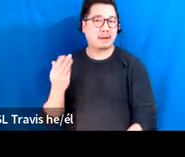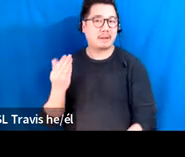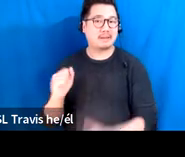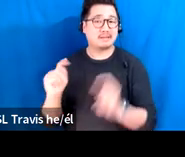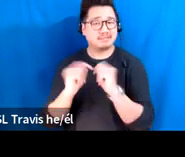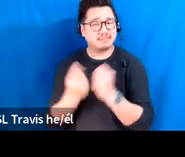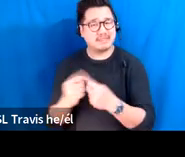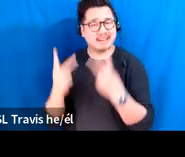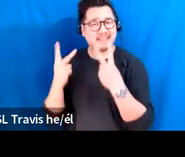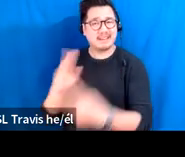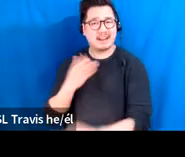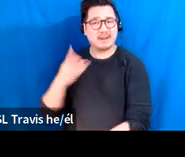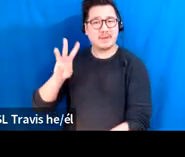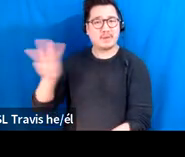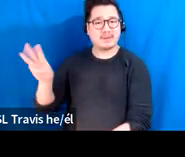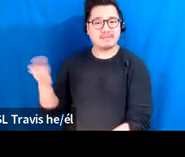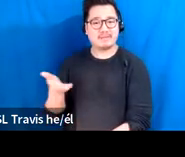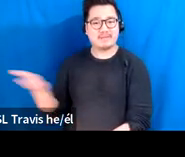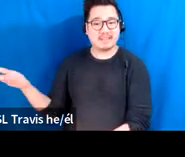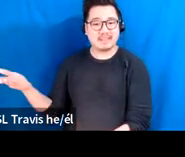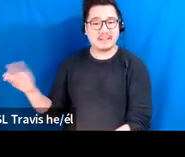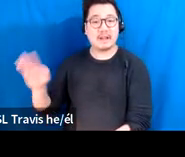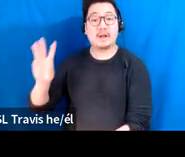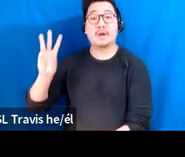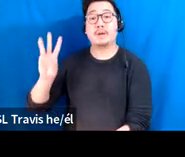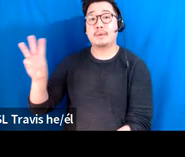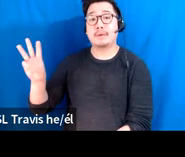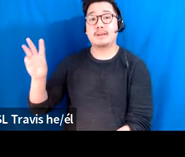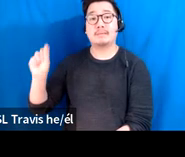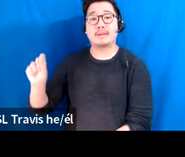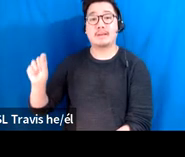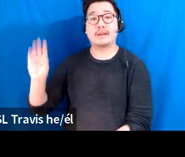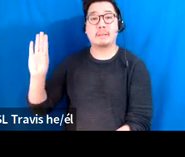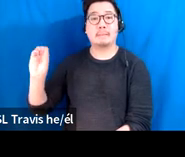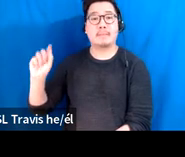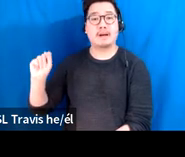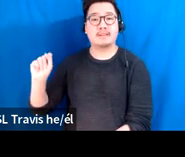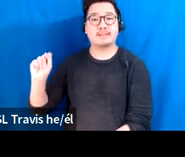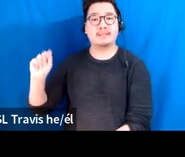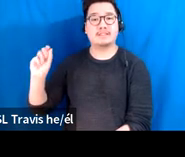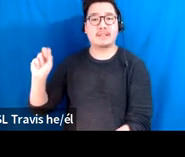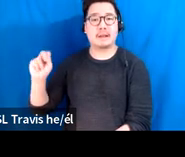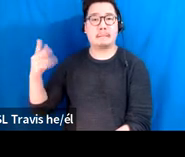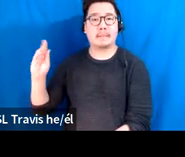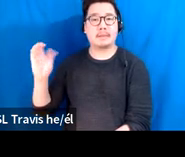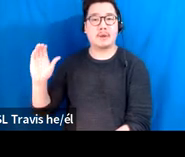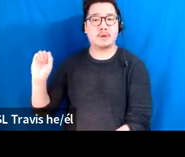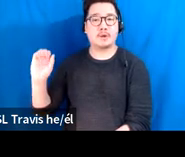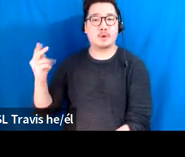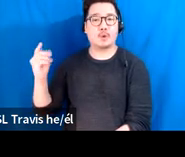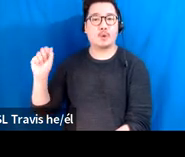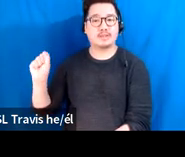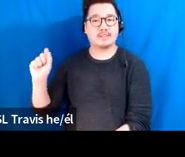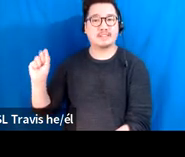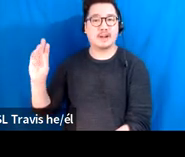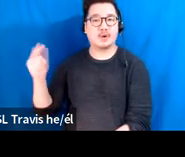please visit our website at bostonpublicschools.org forward slash jobs for a full list of our available roles